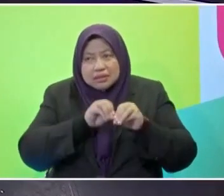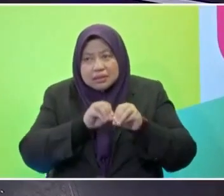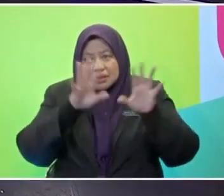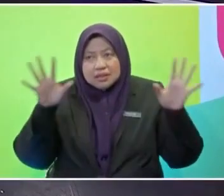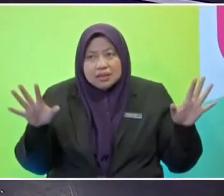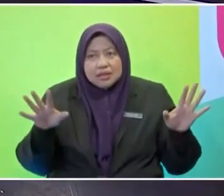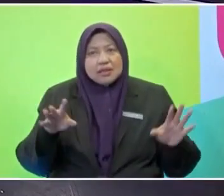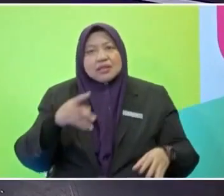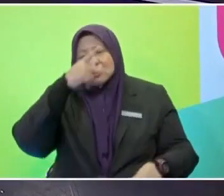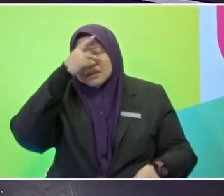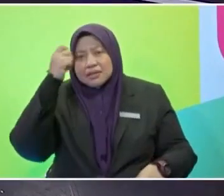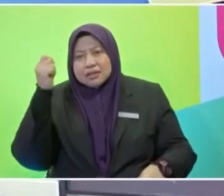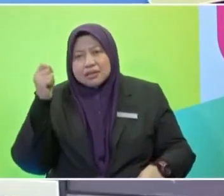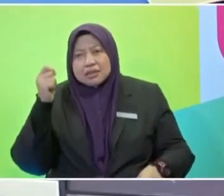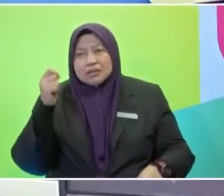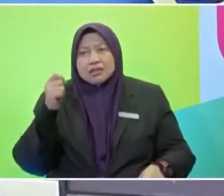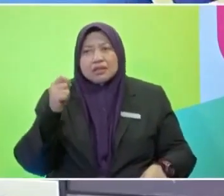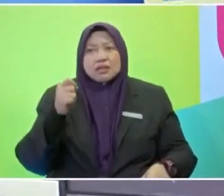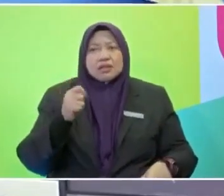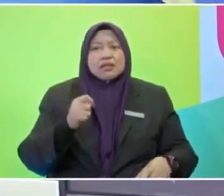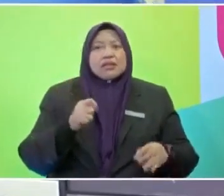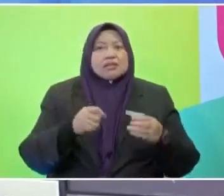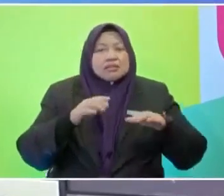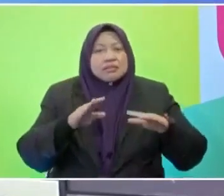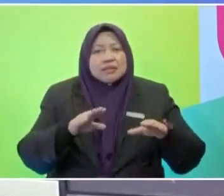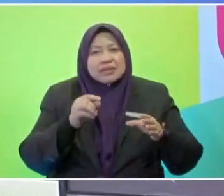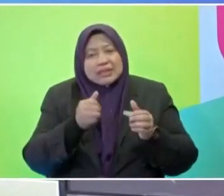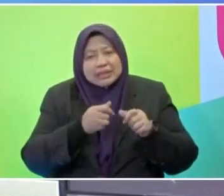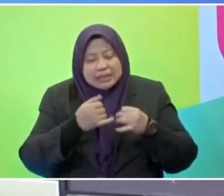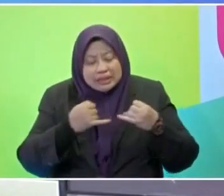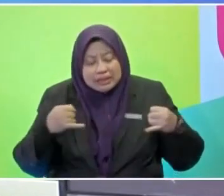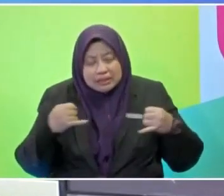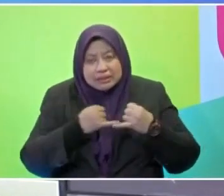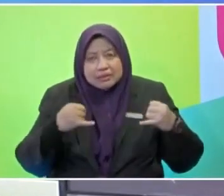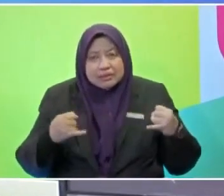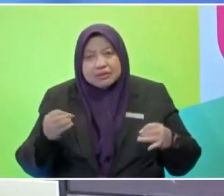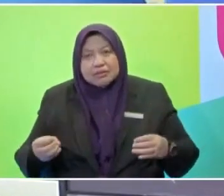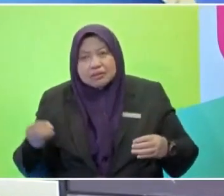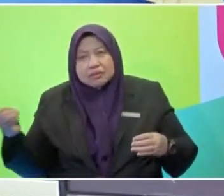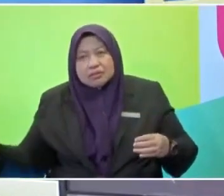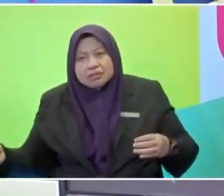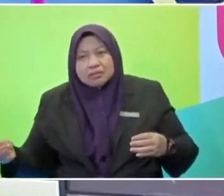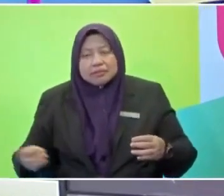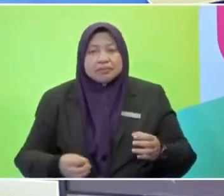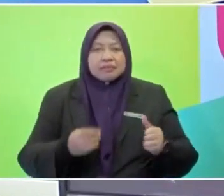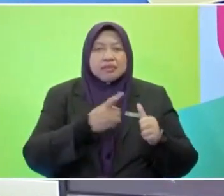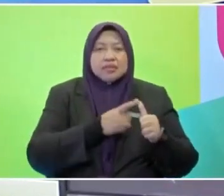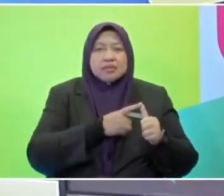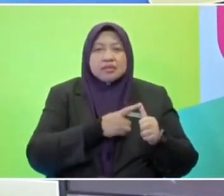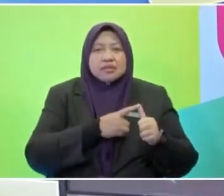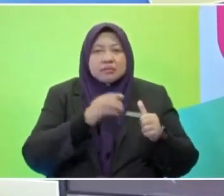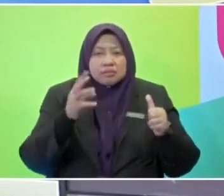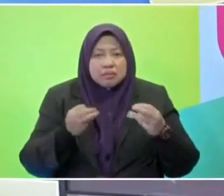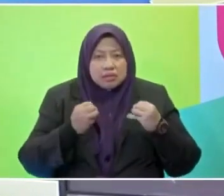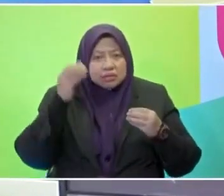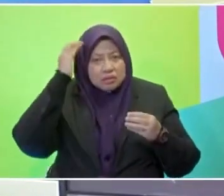because this has got to do with the type of object. There are three characteristics of it. So basically, first of all, you need to know that